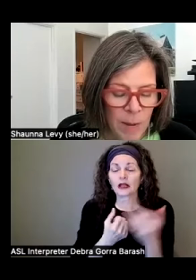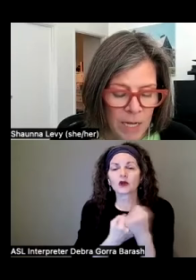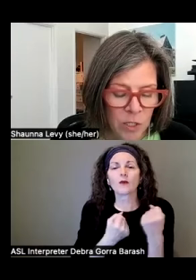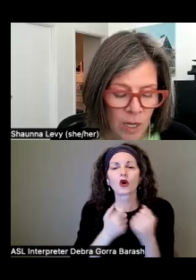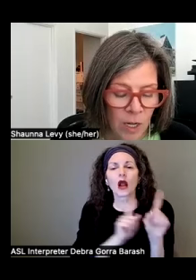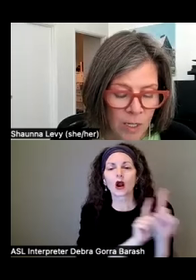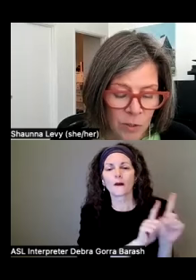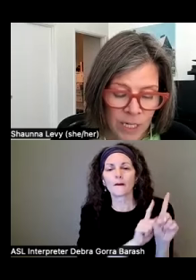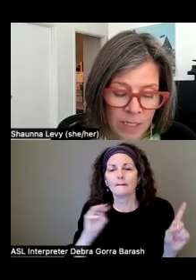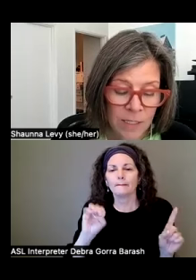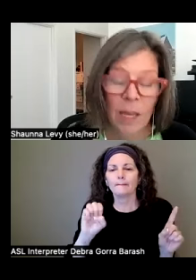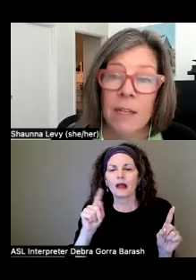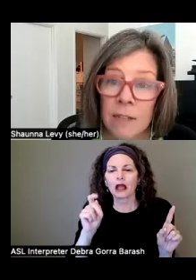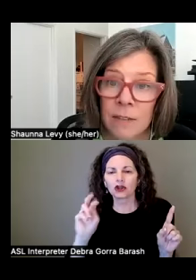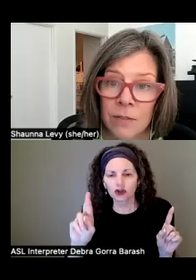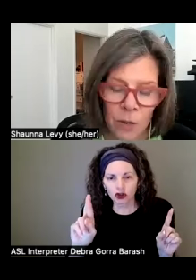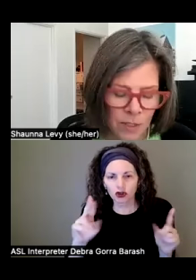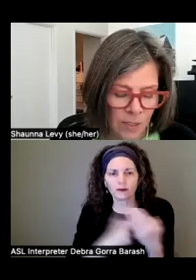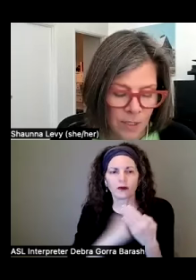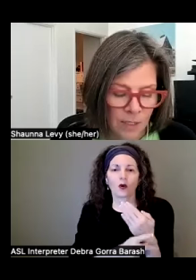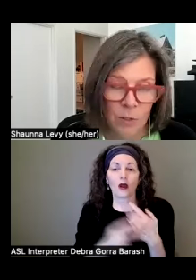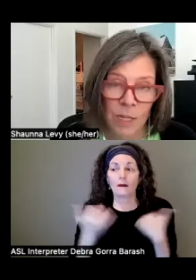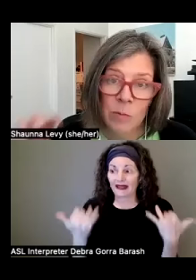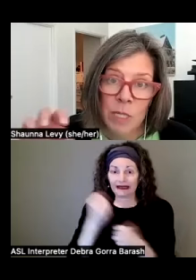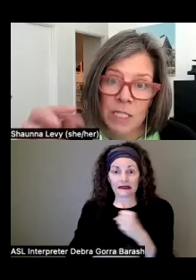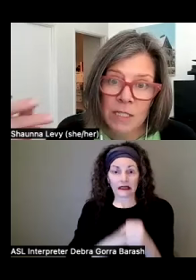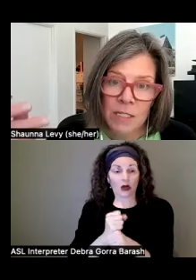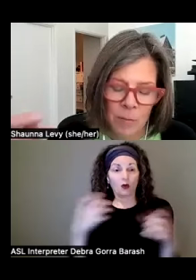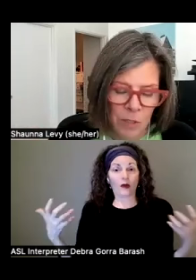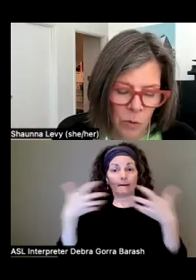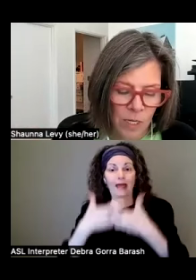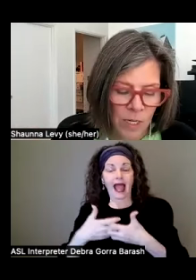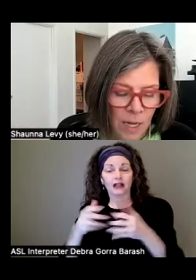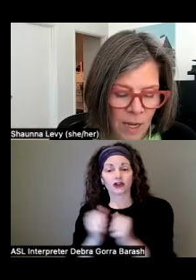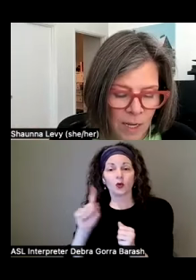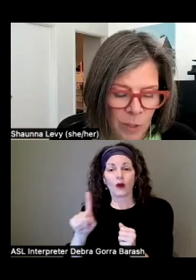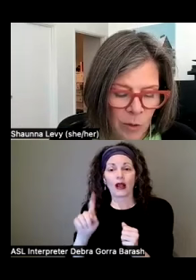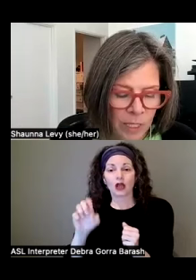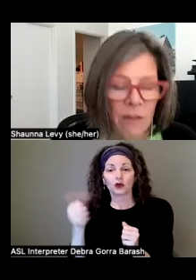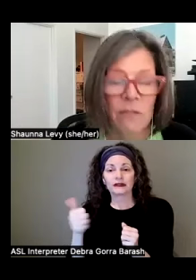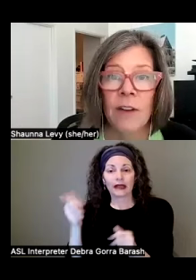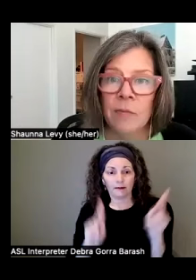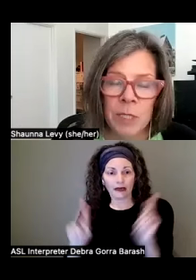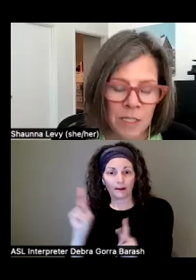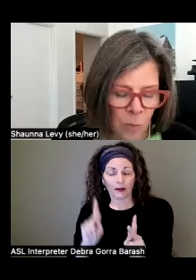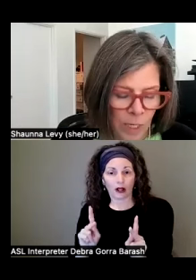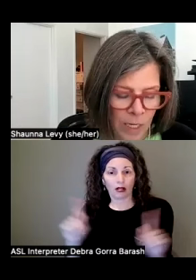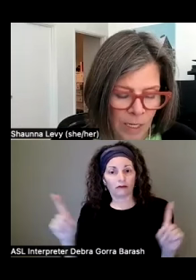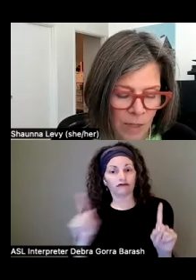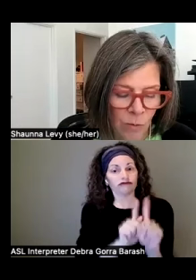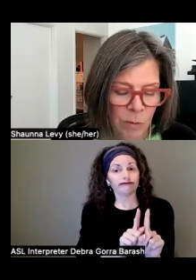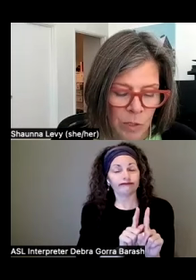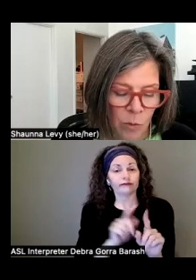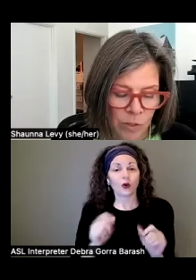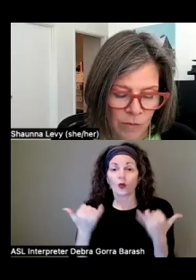we've matched 110 folks. So that's mentees to mentor. And we currently have 5 mentees waiting